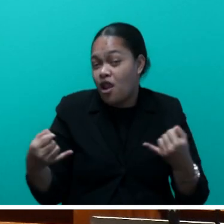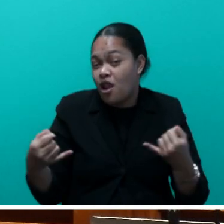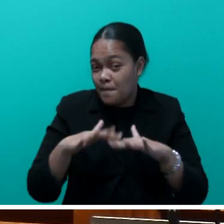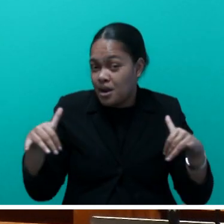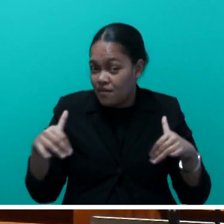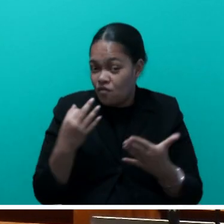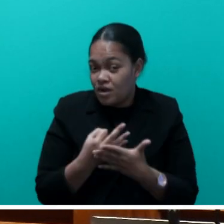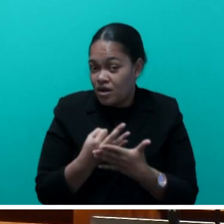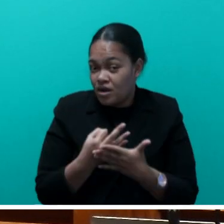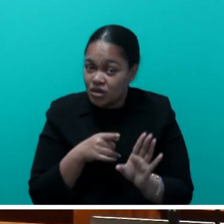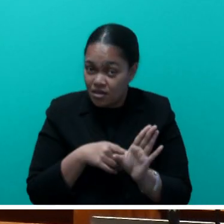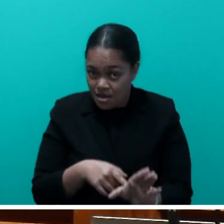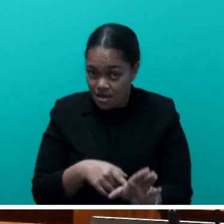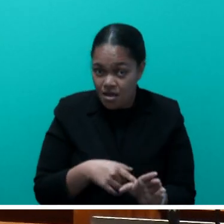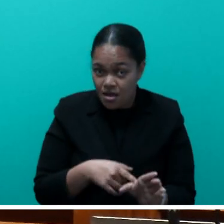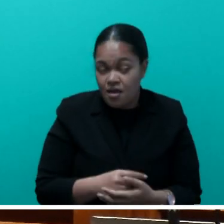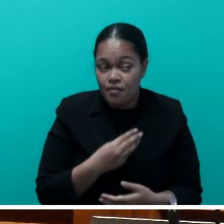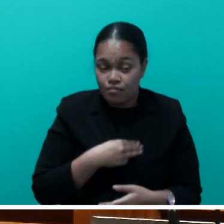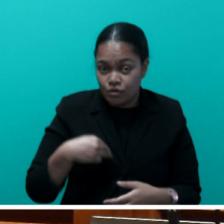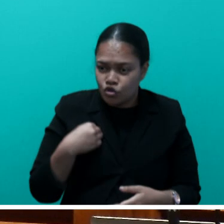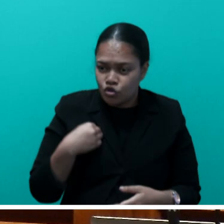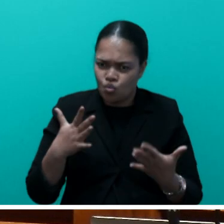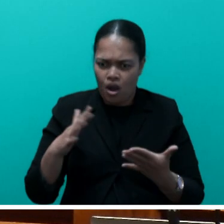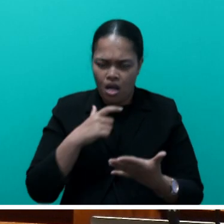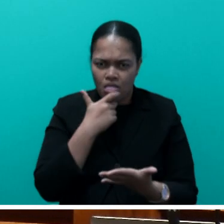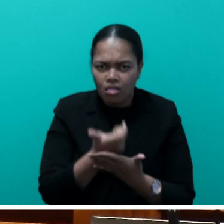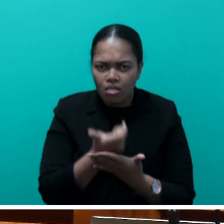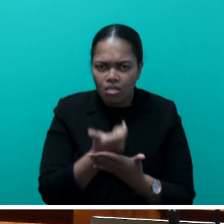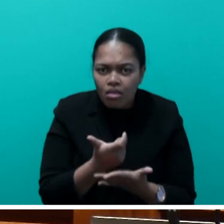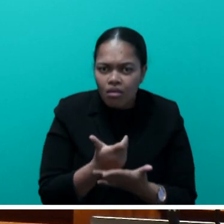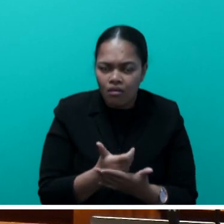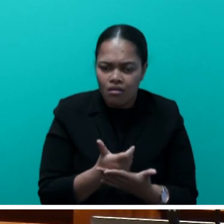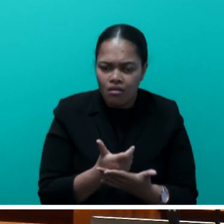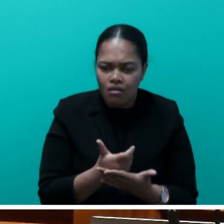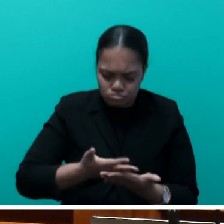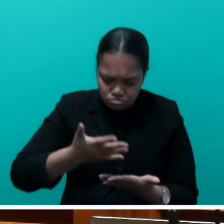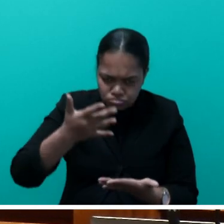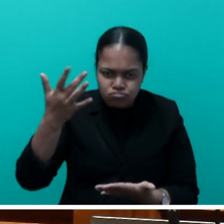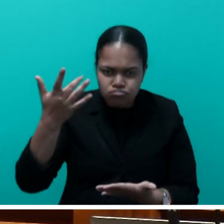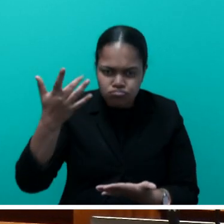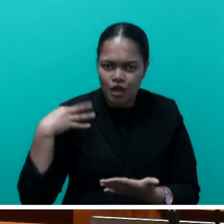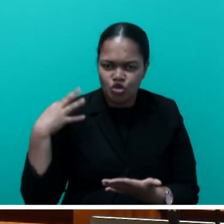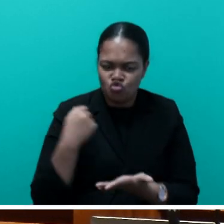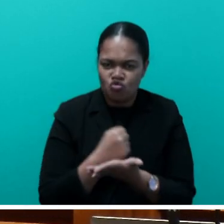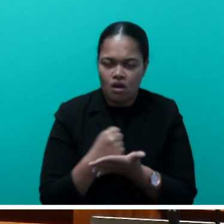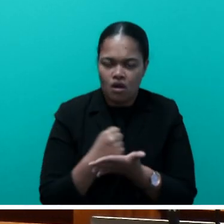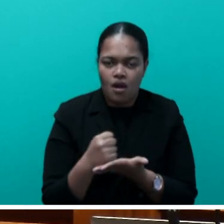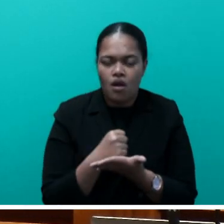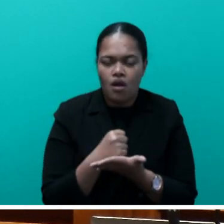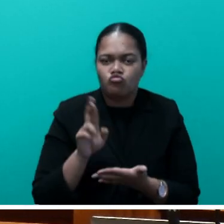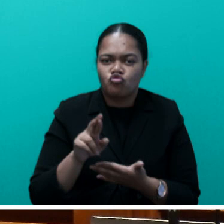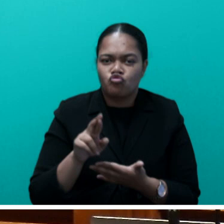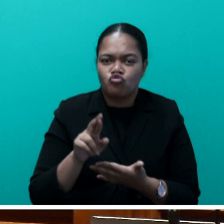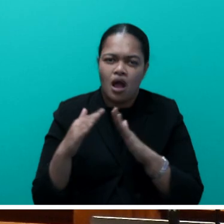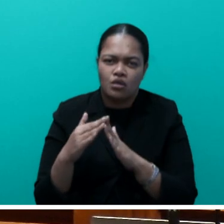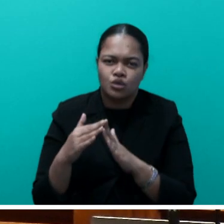year. The Ministry was overwhelmed with the number of applications received via our online platform for the Rural Housing Assistance